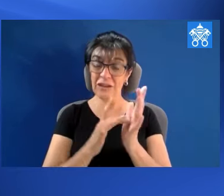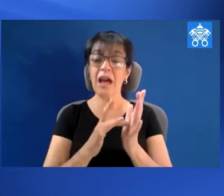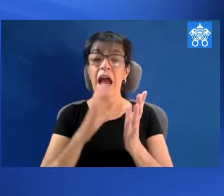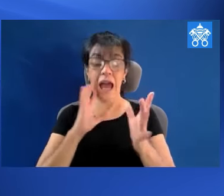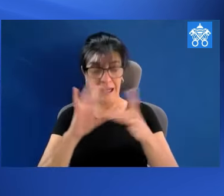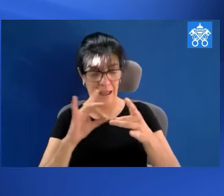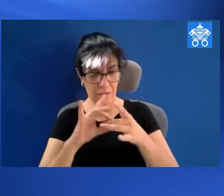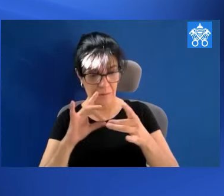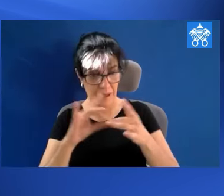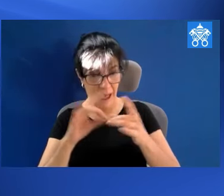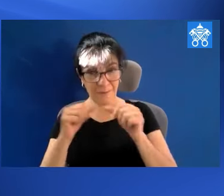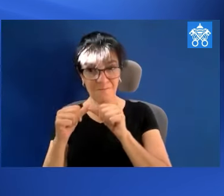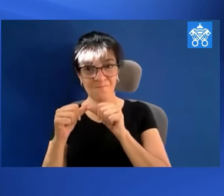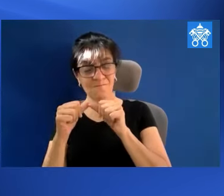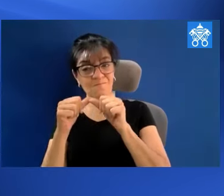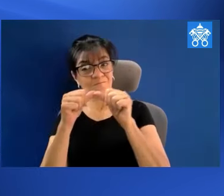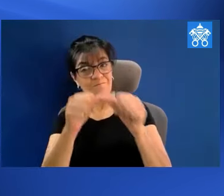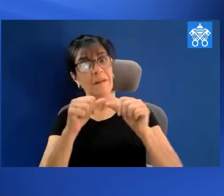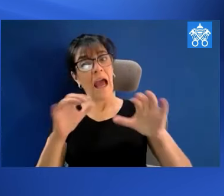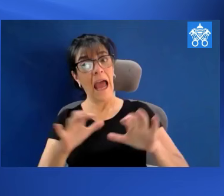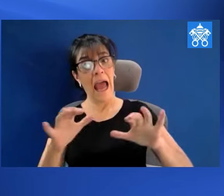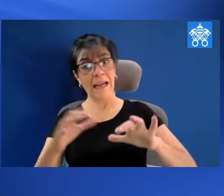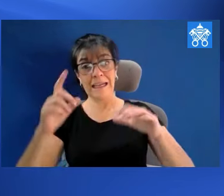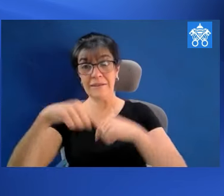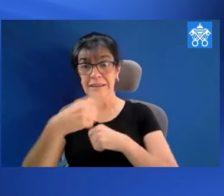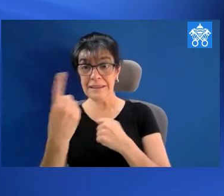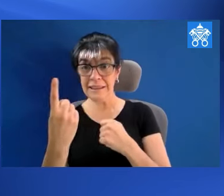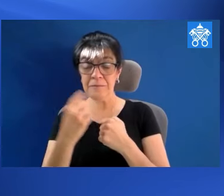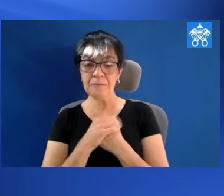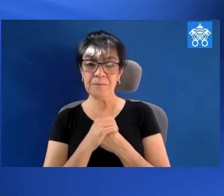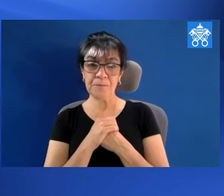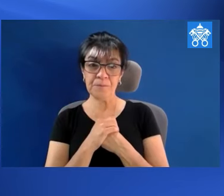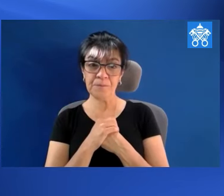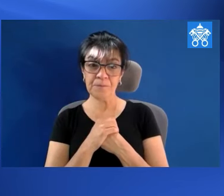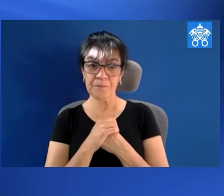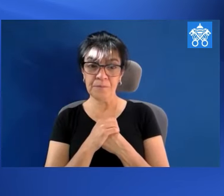He who explains and makes them perennially living and active.